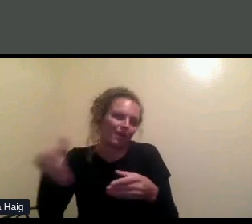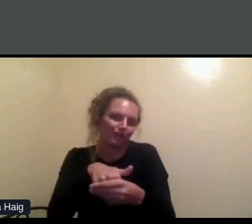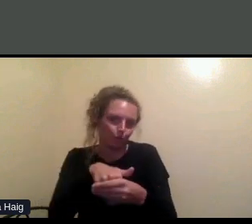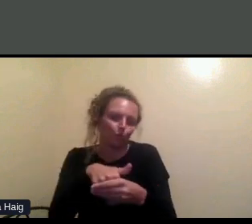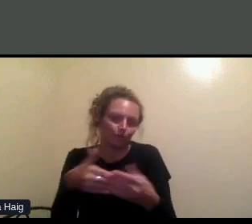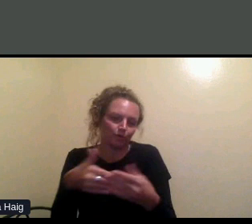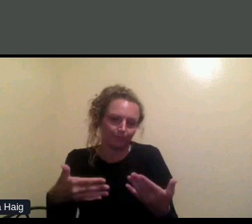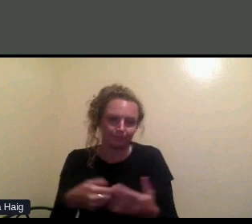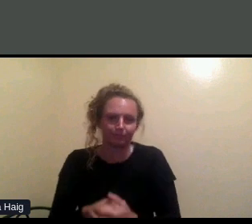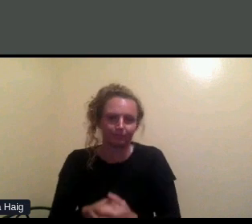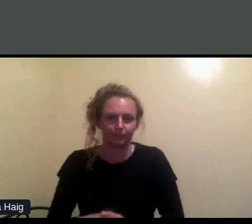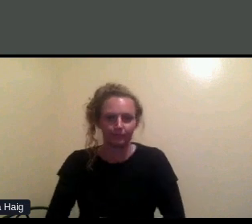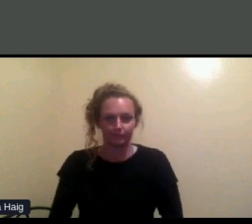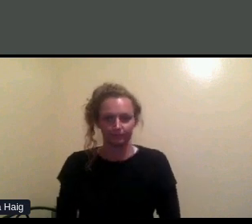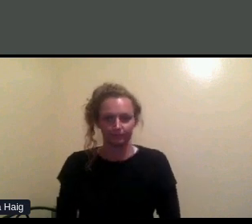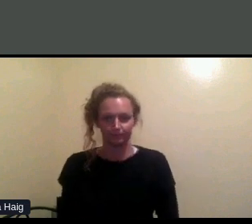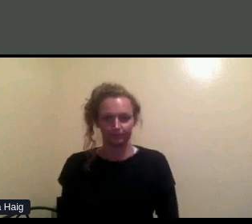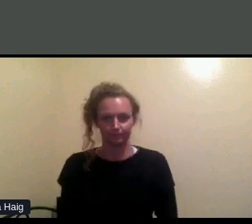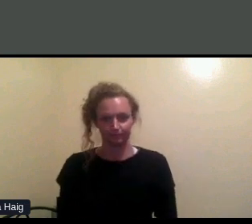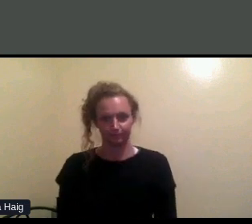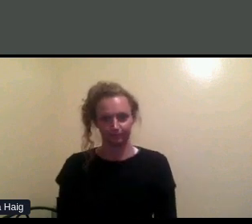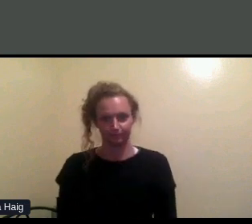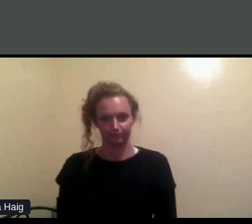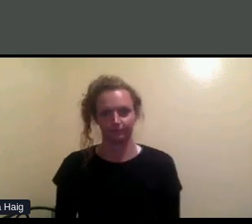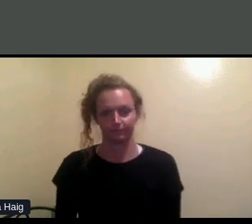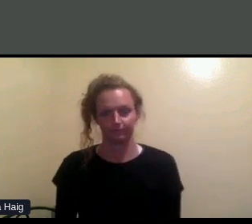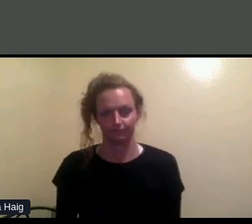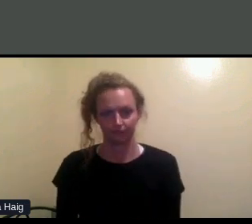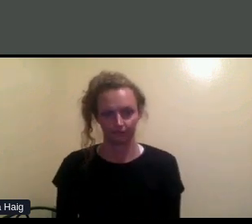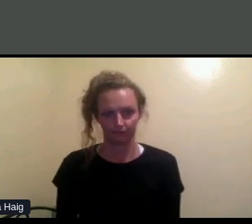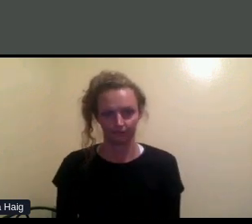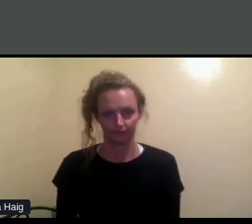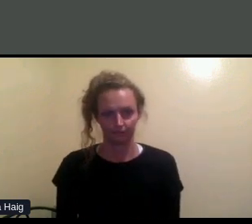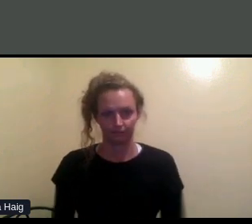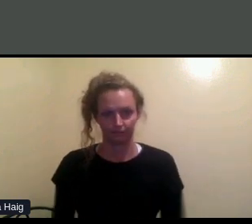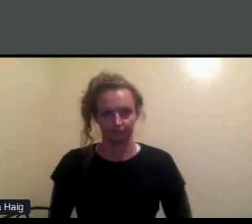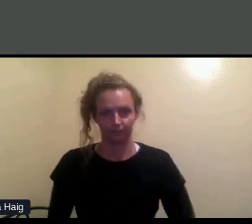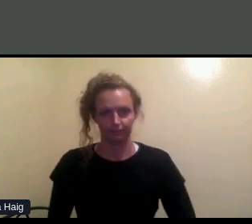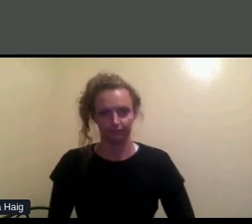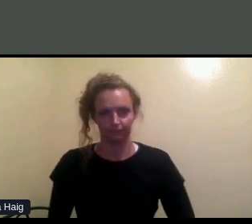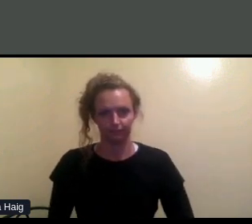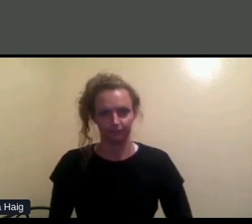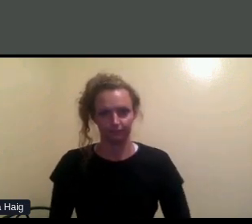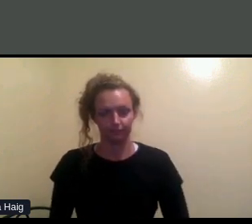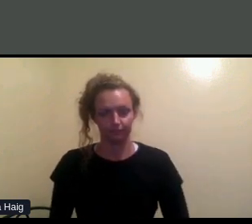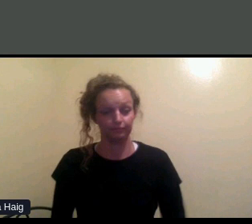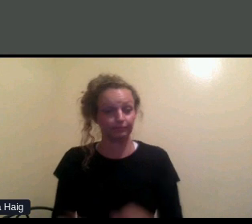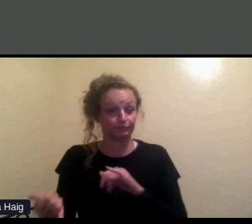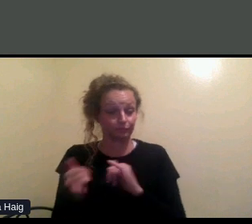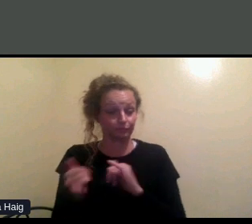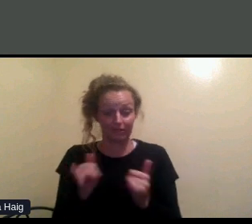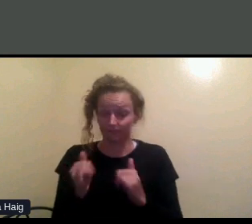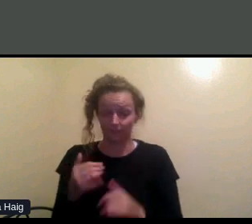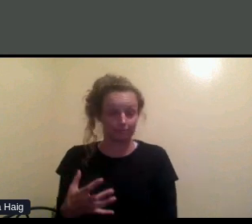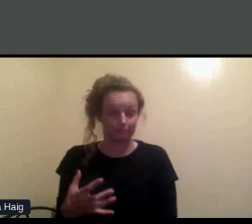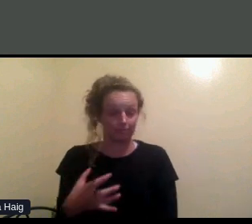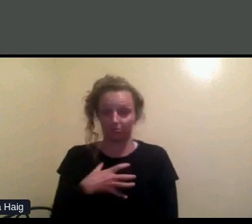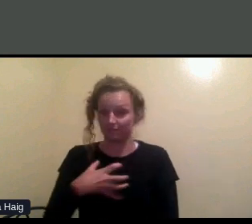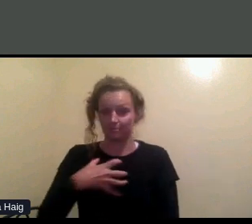say that it's sometimes it's surprising how simple the solutions are. And it's things that